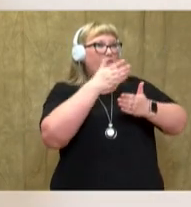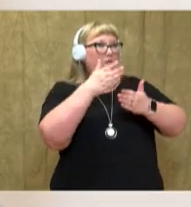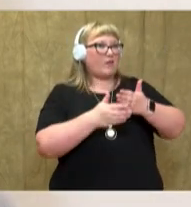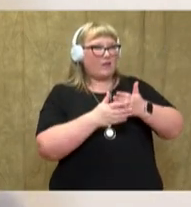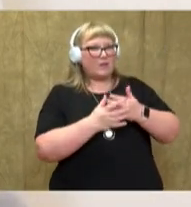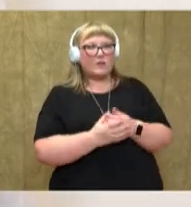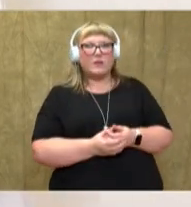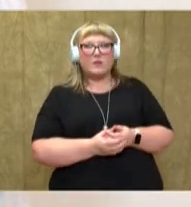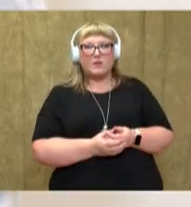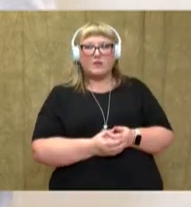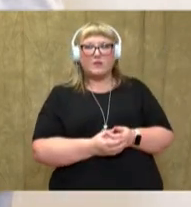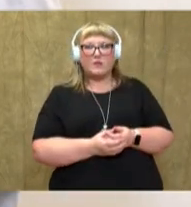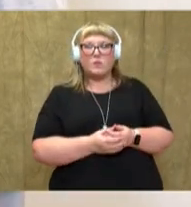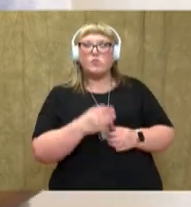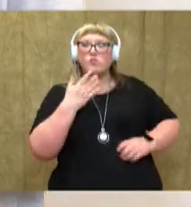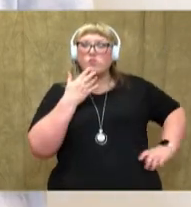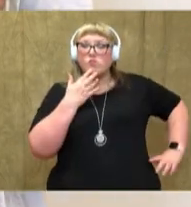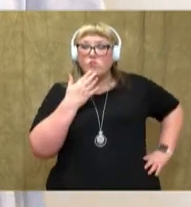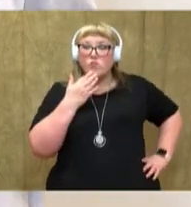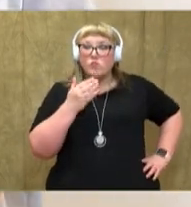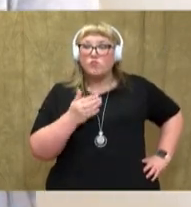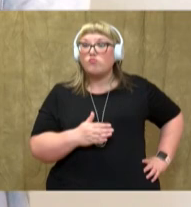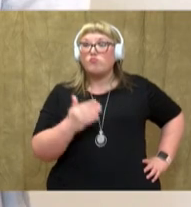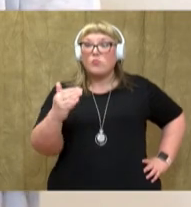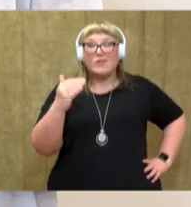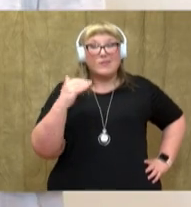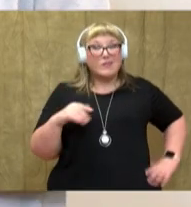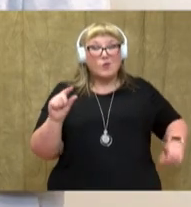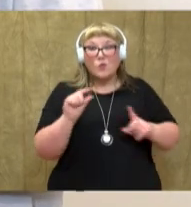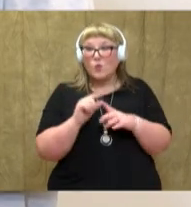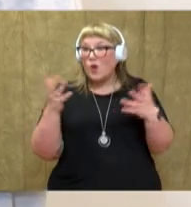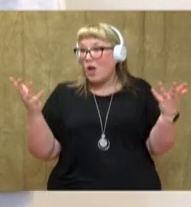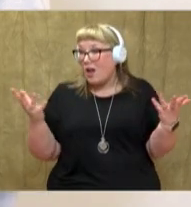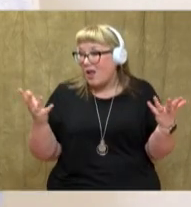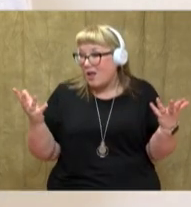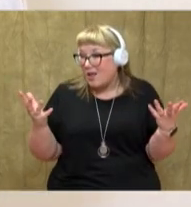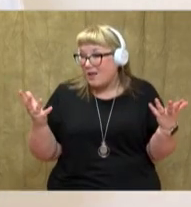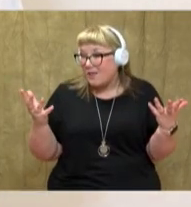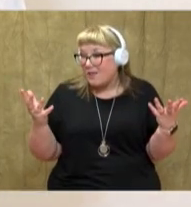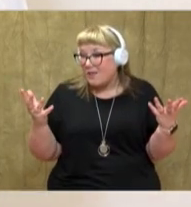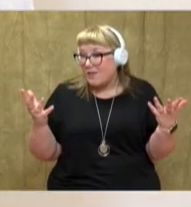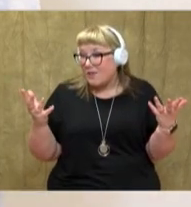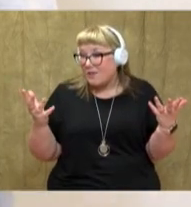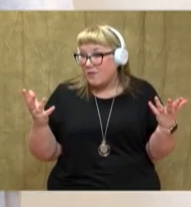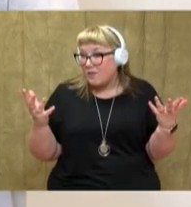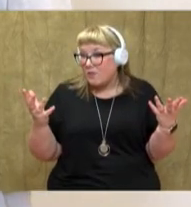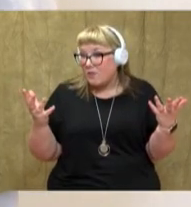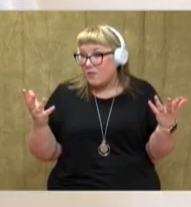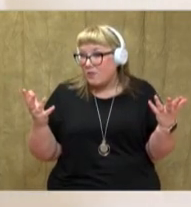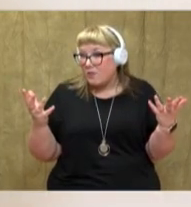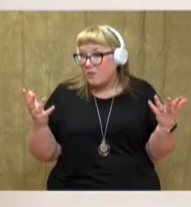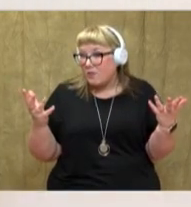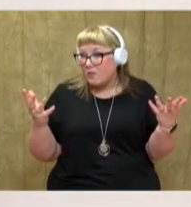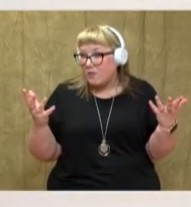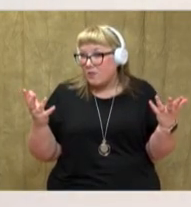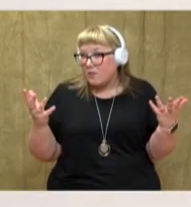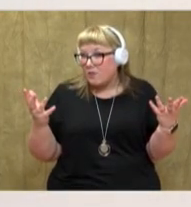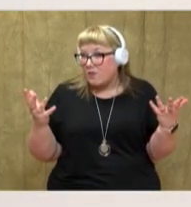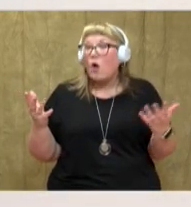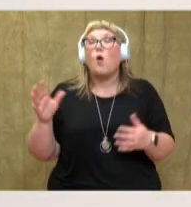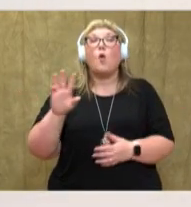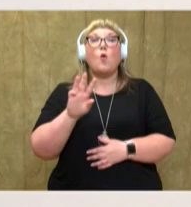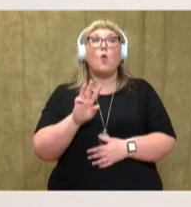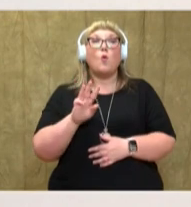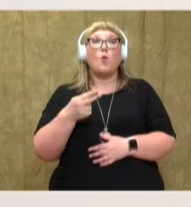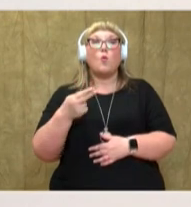bingo. All right, friends, so our next word we're pulling out is going to be the word with. With.